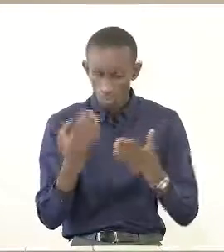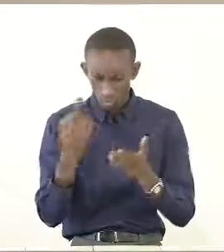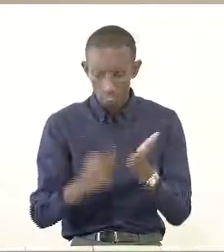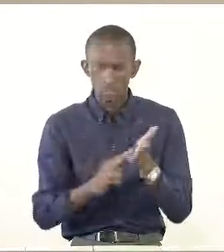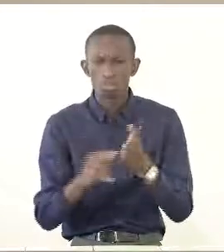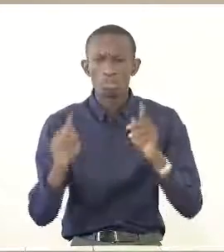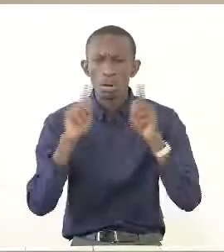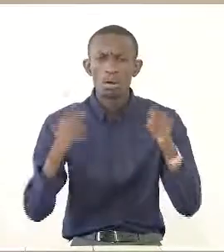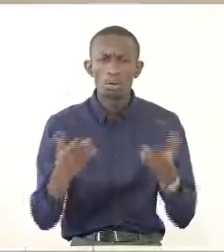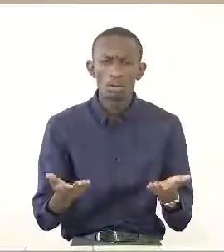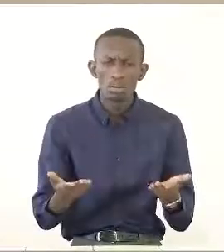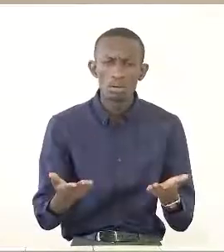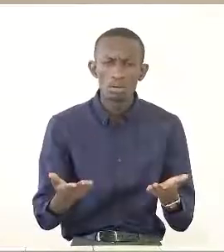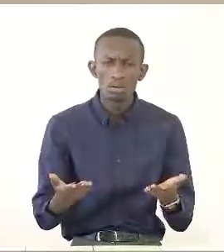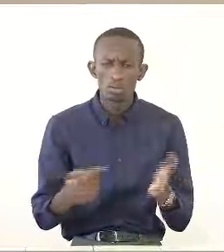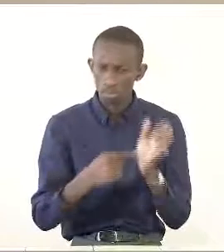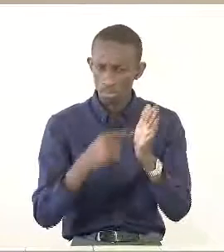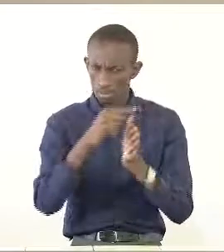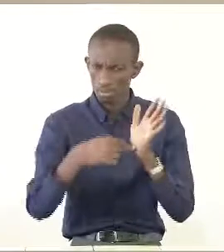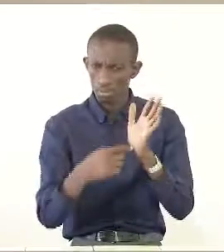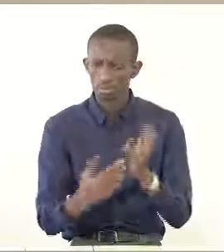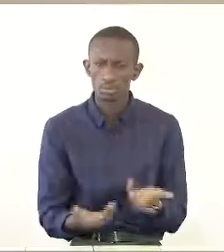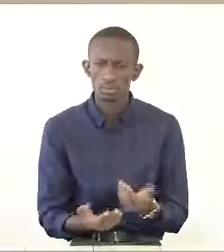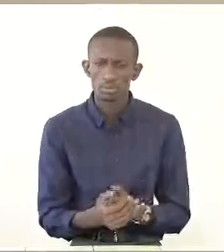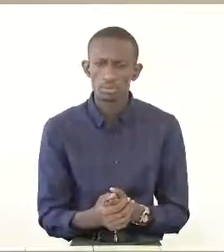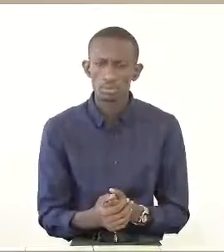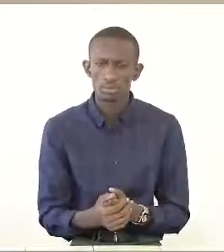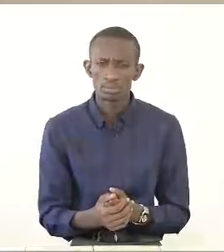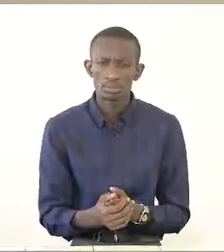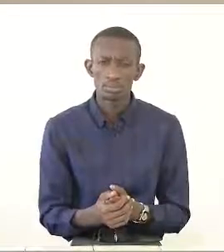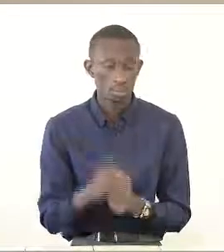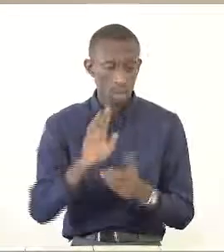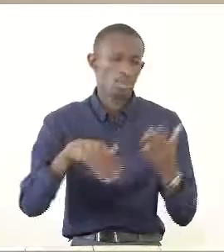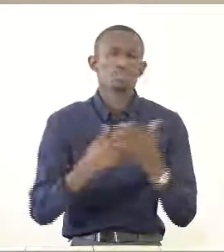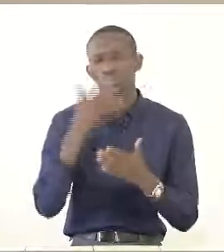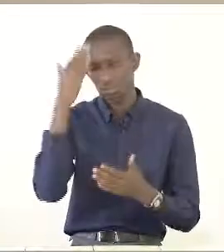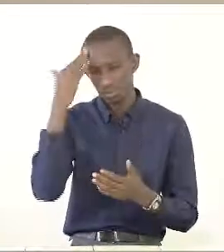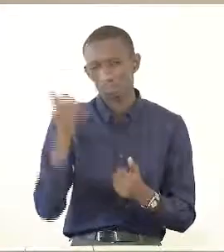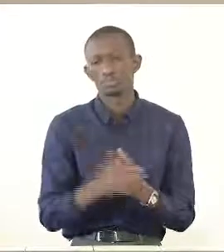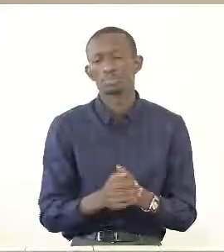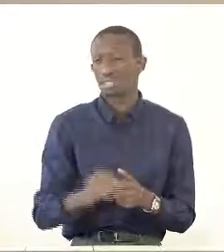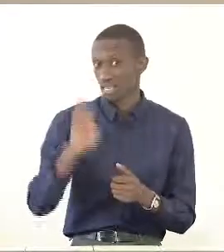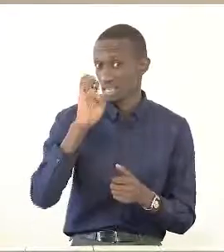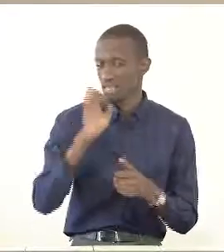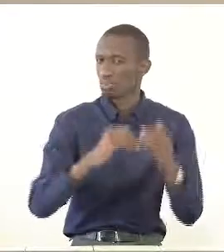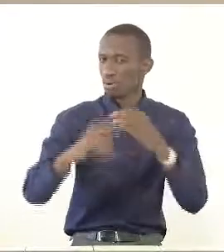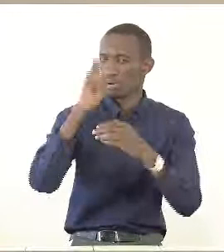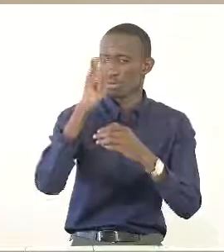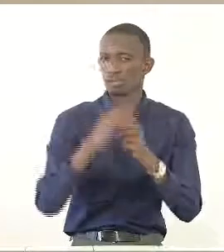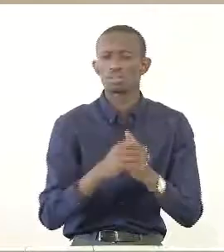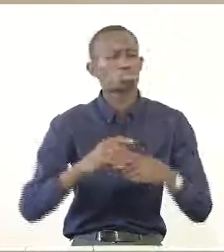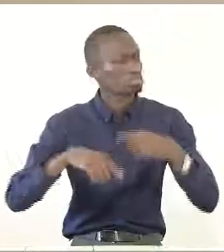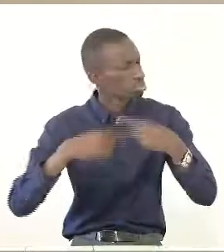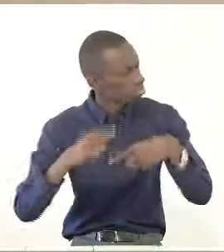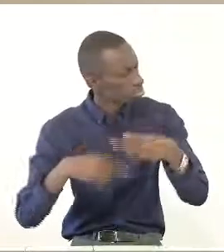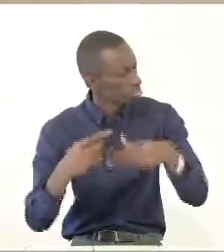of absolute value sign? So it is known that e power x is